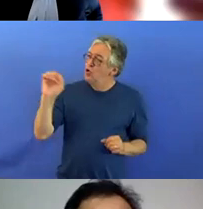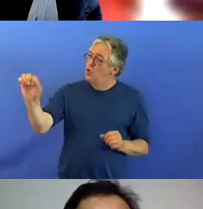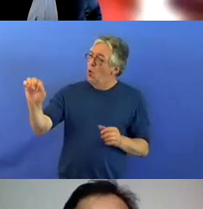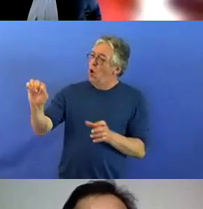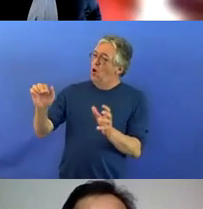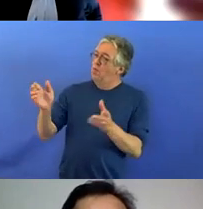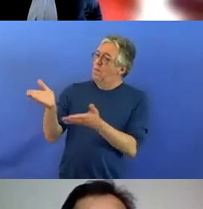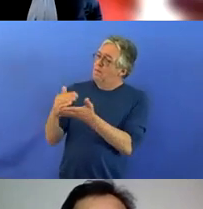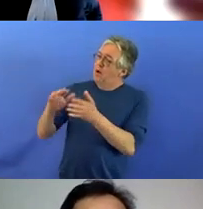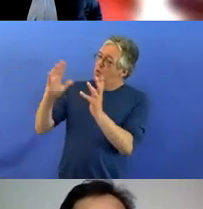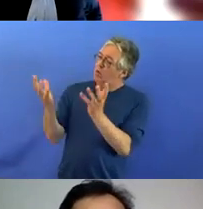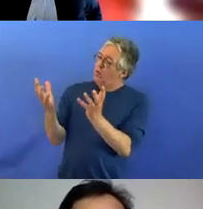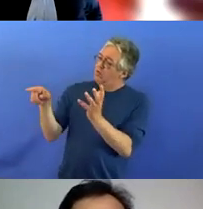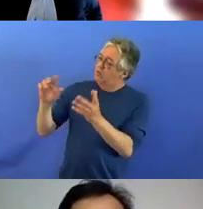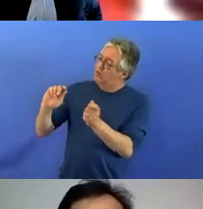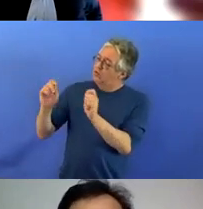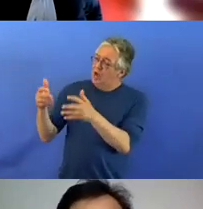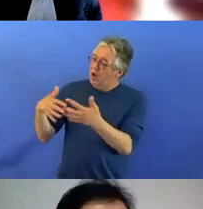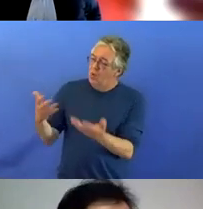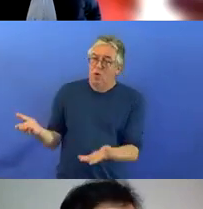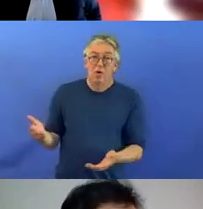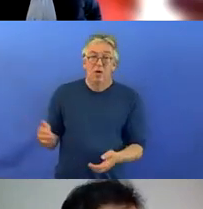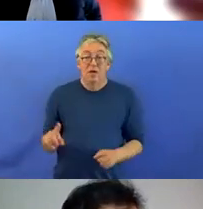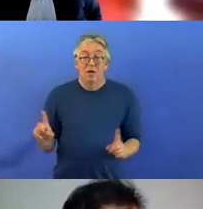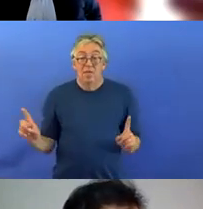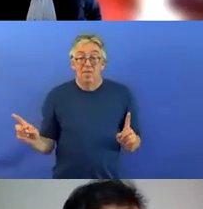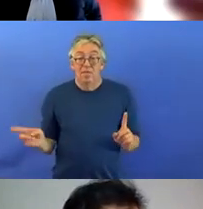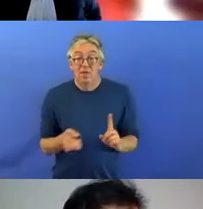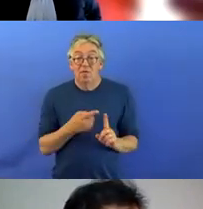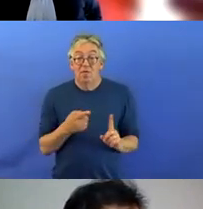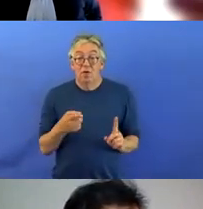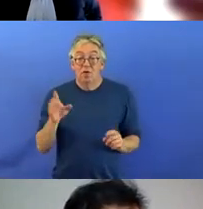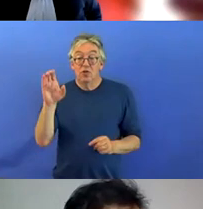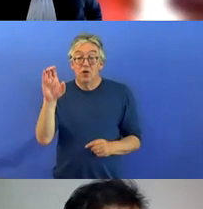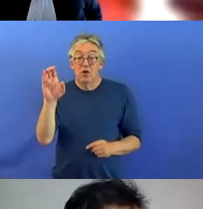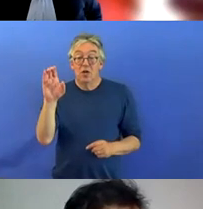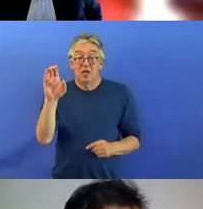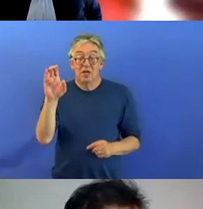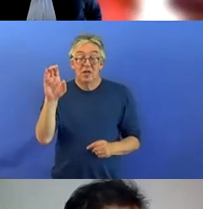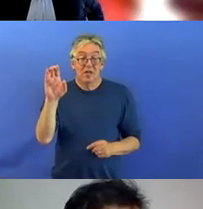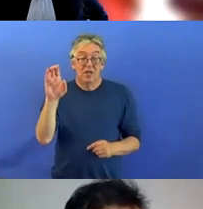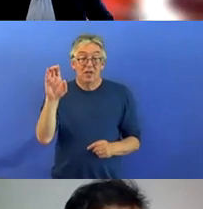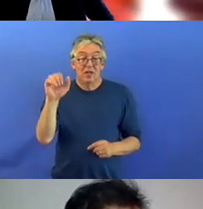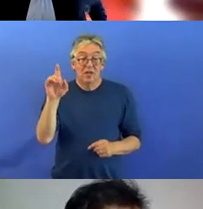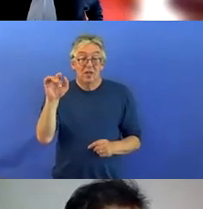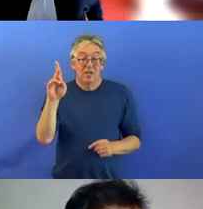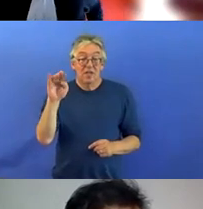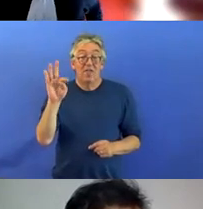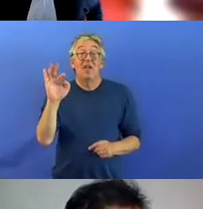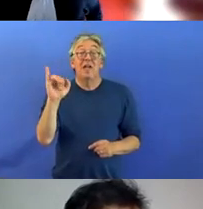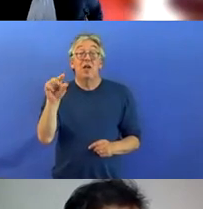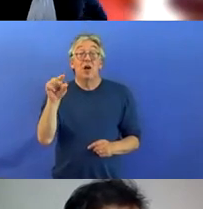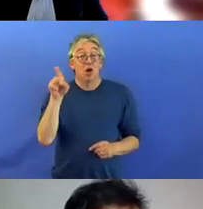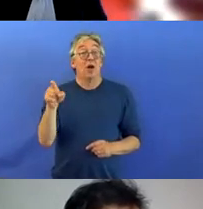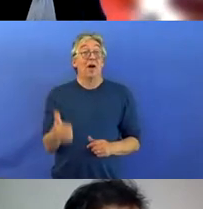first speaker is Shafiq Uri Herman from Pakistan. He's a director of a Center of Independent Living, and he give